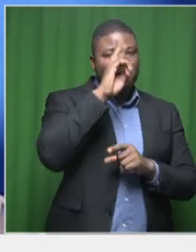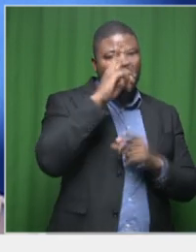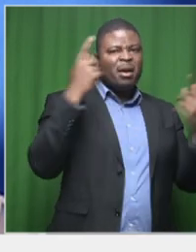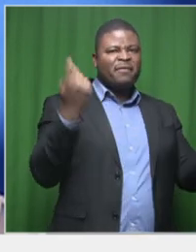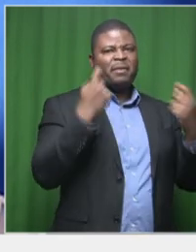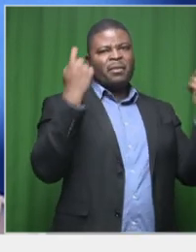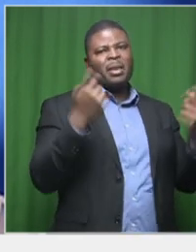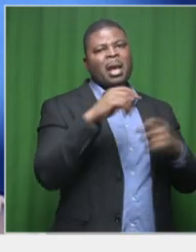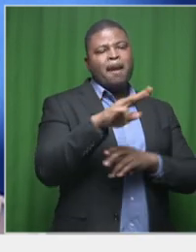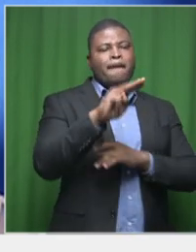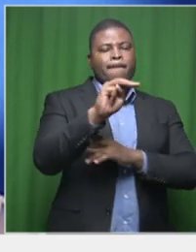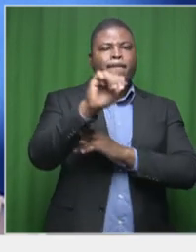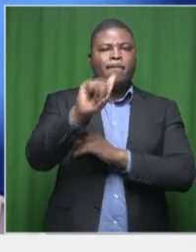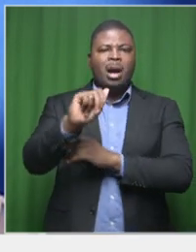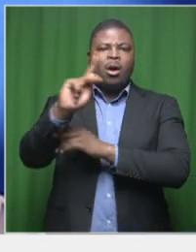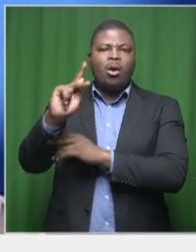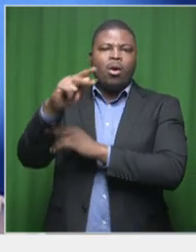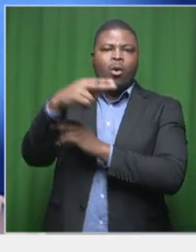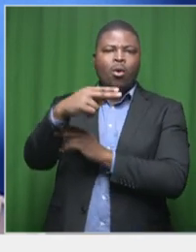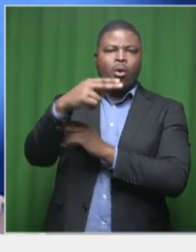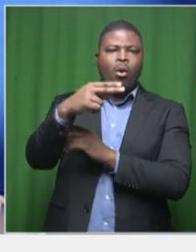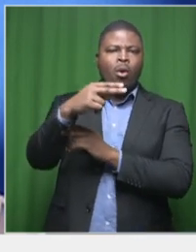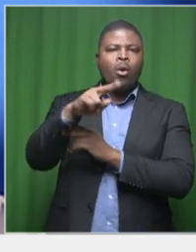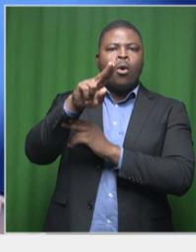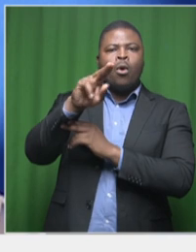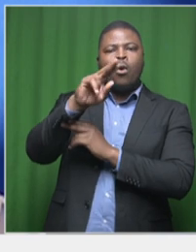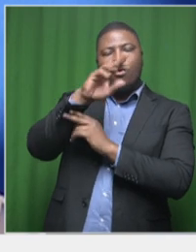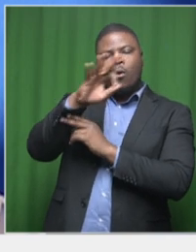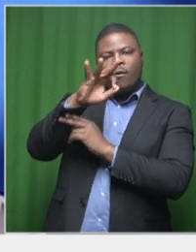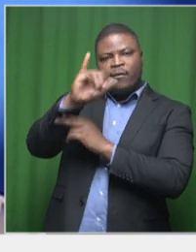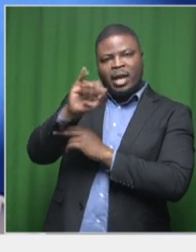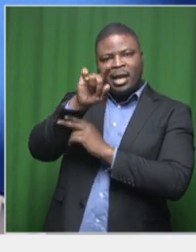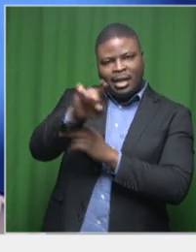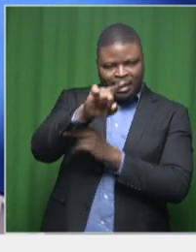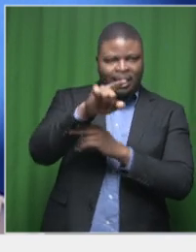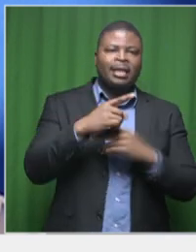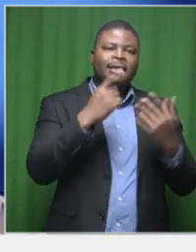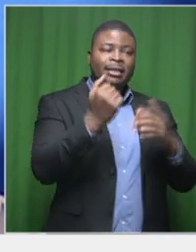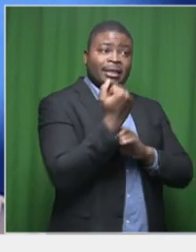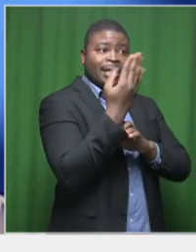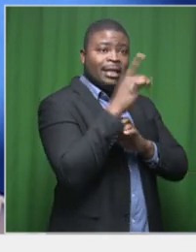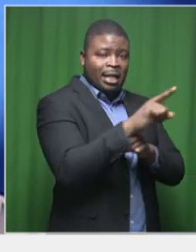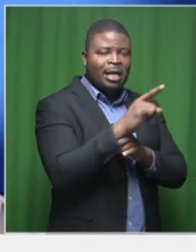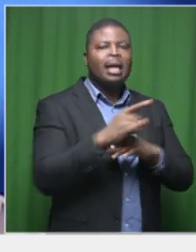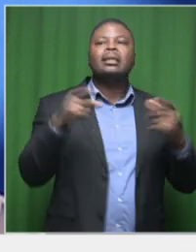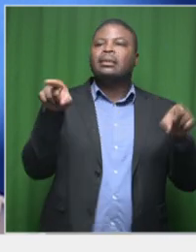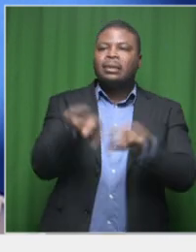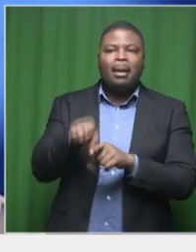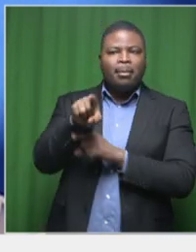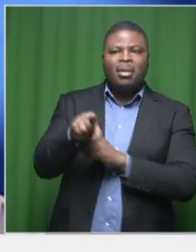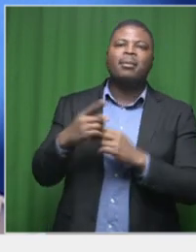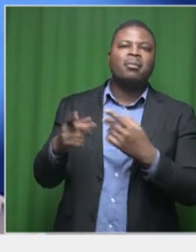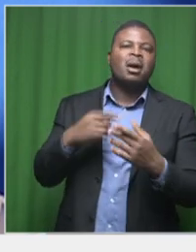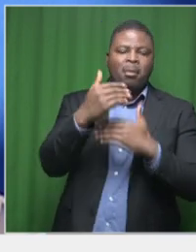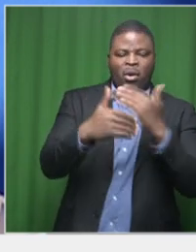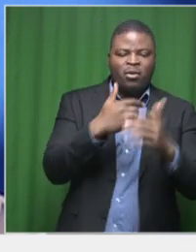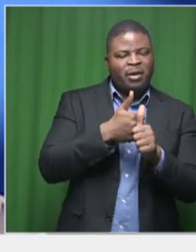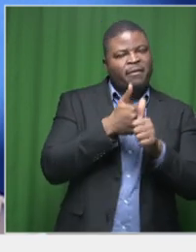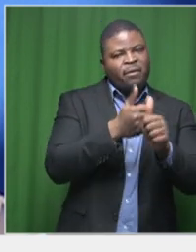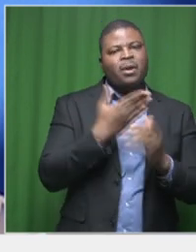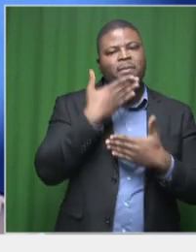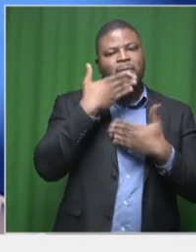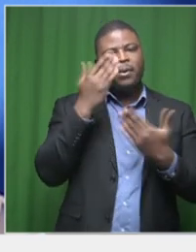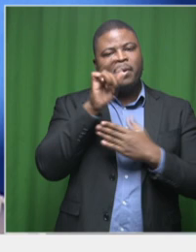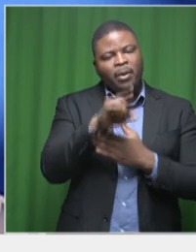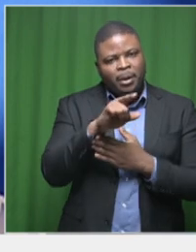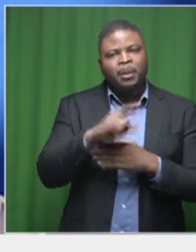tender. It's obvious that the ANC government in the Free State has abused this funeral to